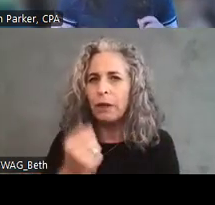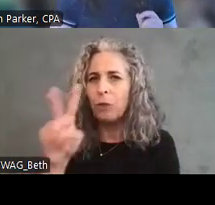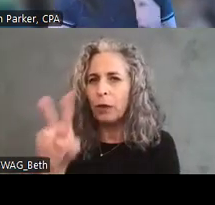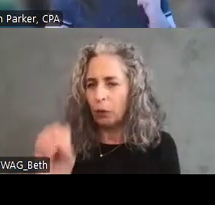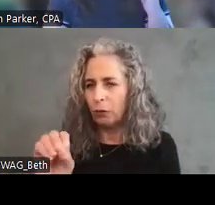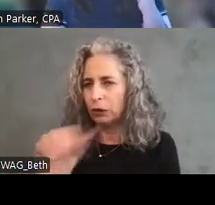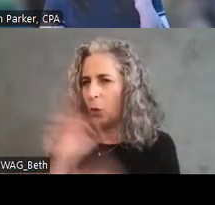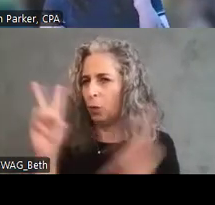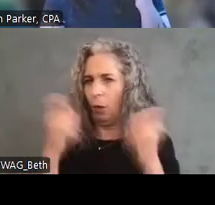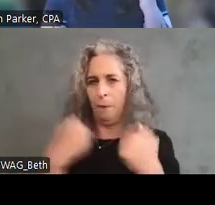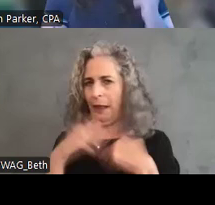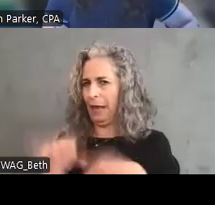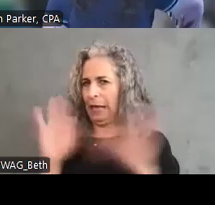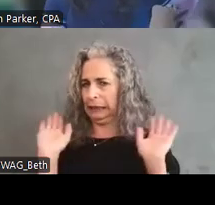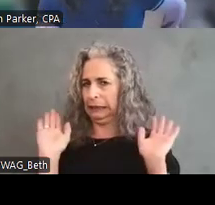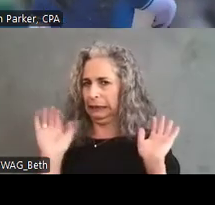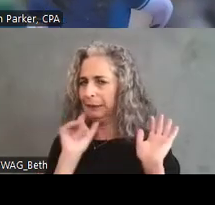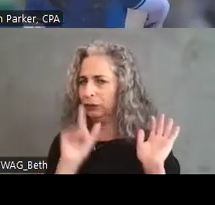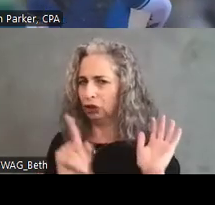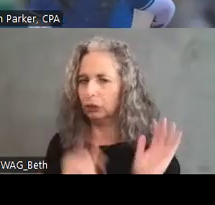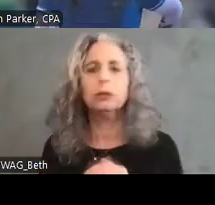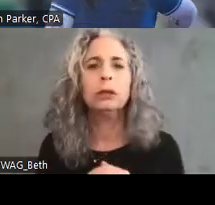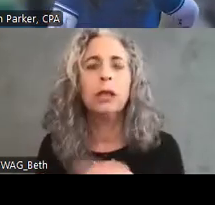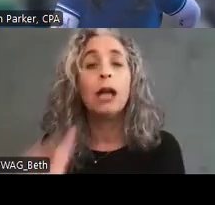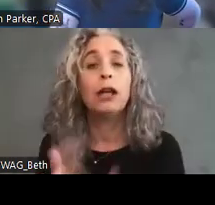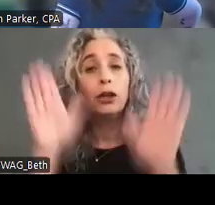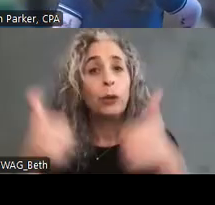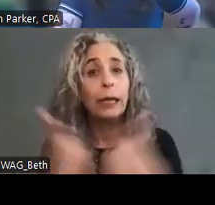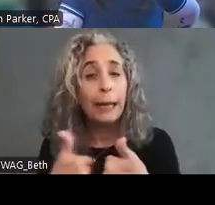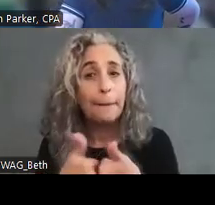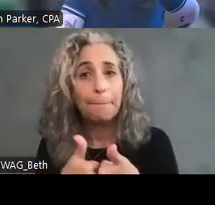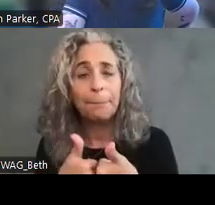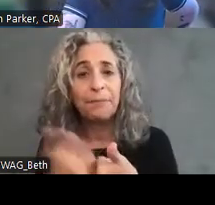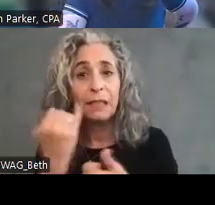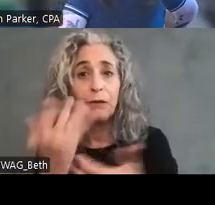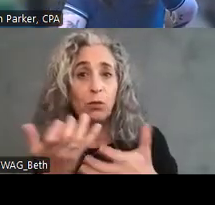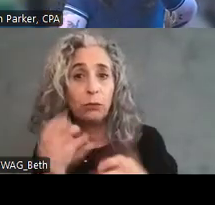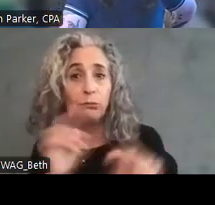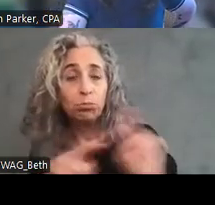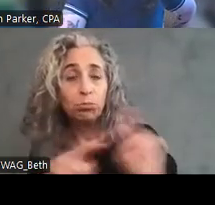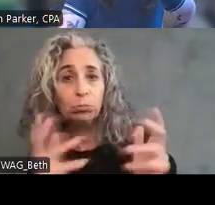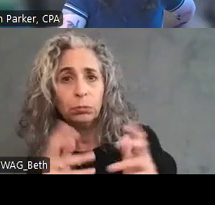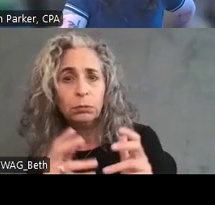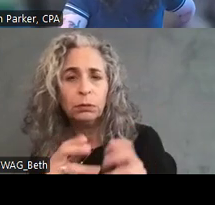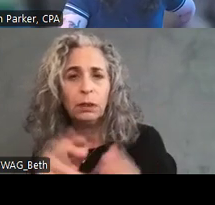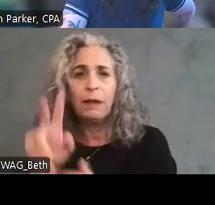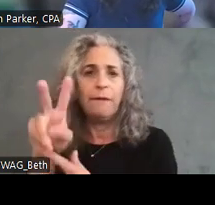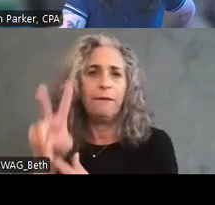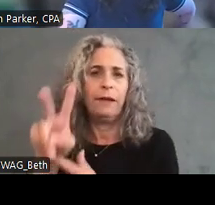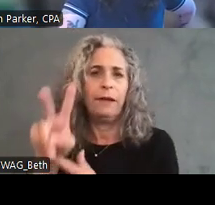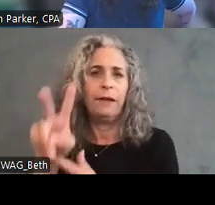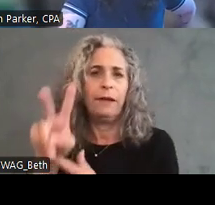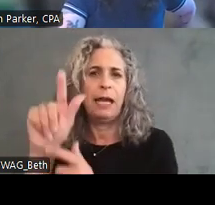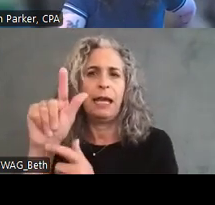me on that one. But another great game, if you would love to check out, is called Vale, which is